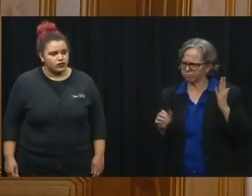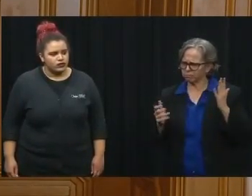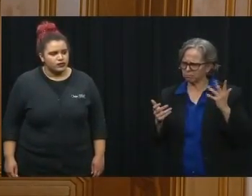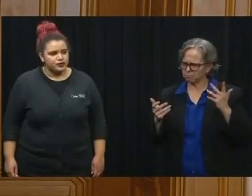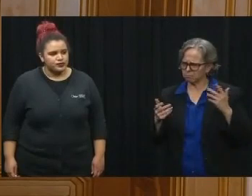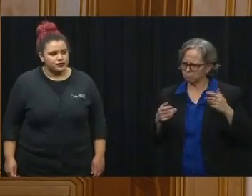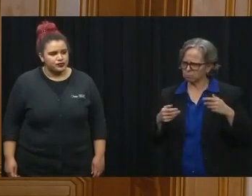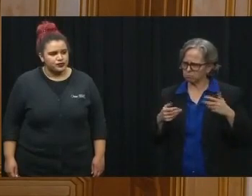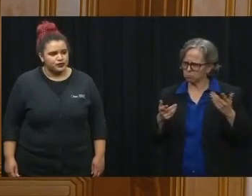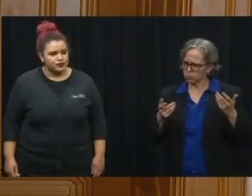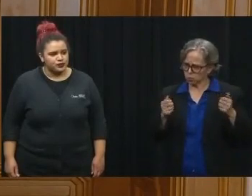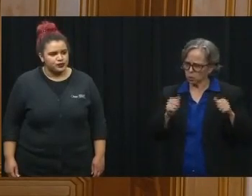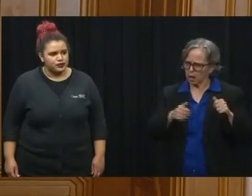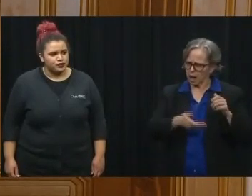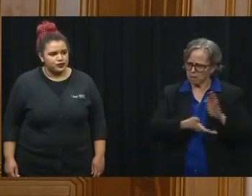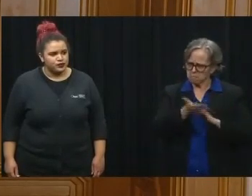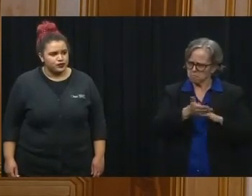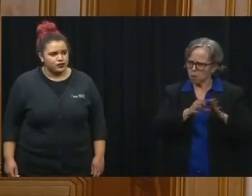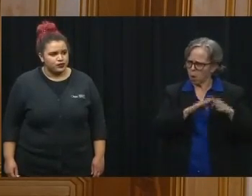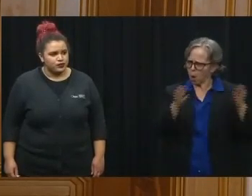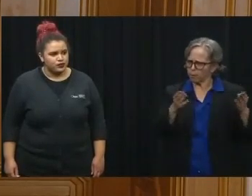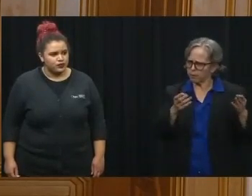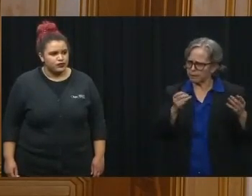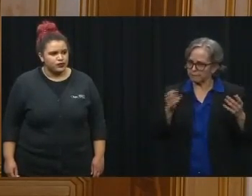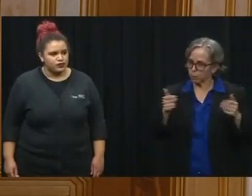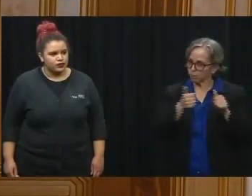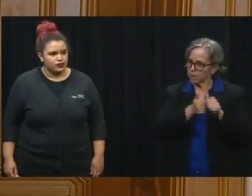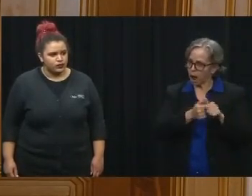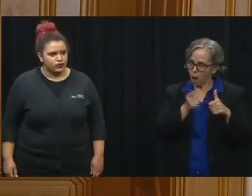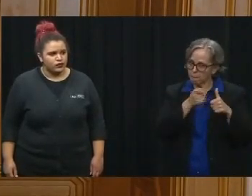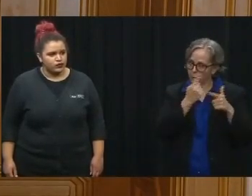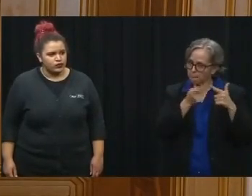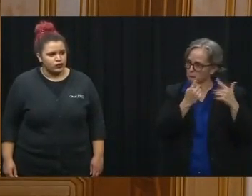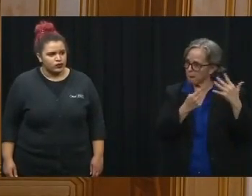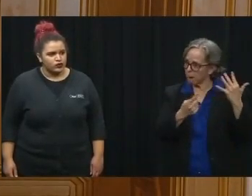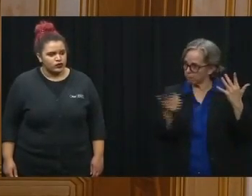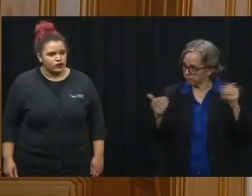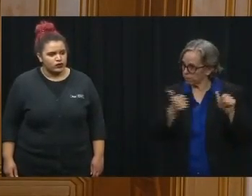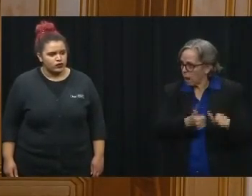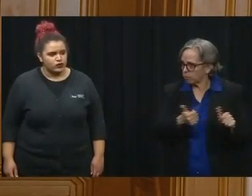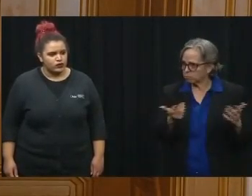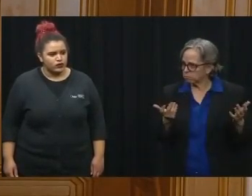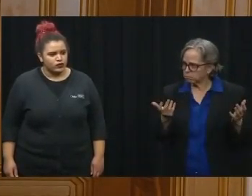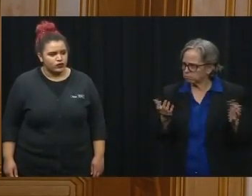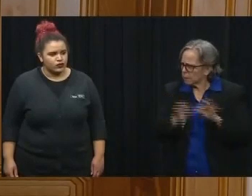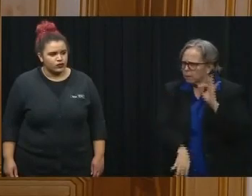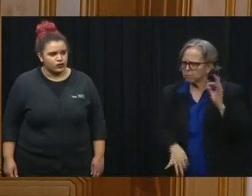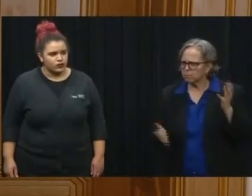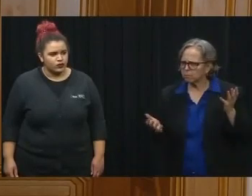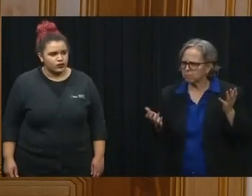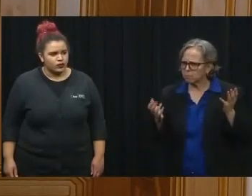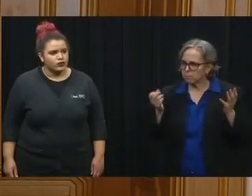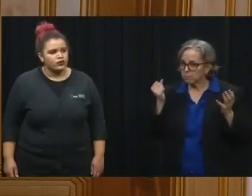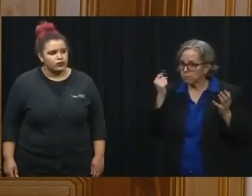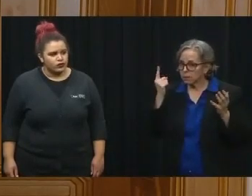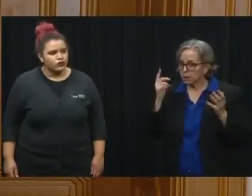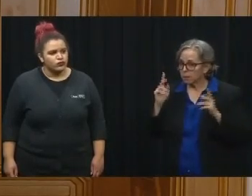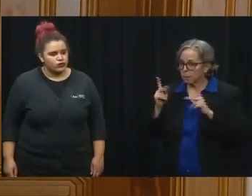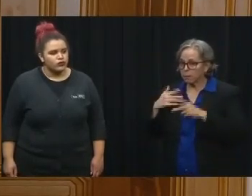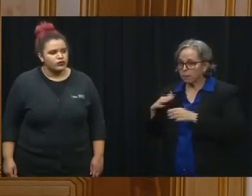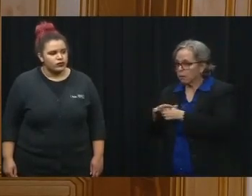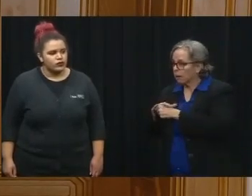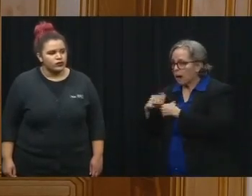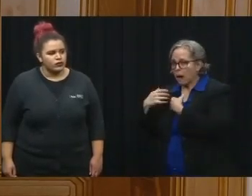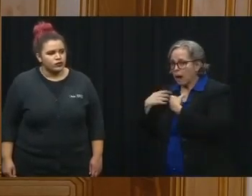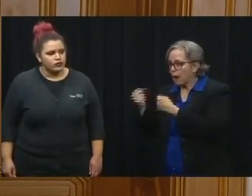open have to do. And so as we have people go out from our local health departments, let's say